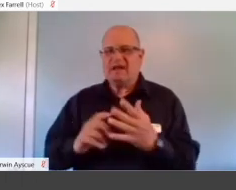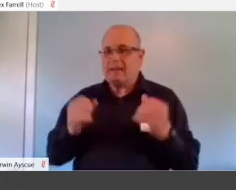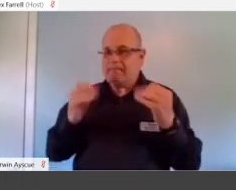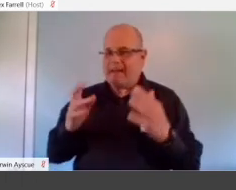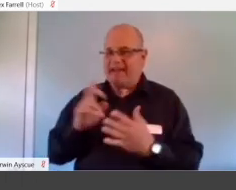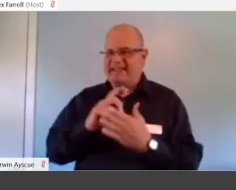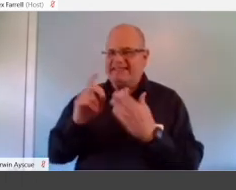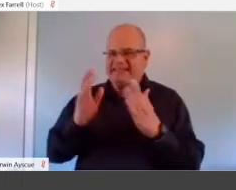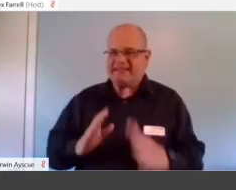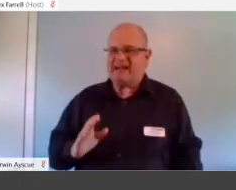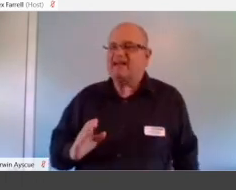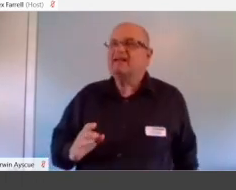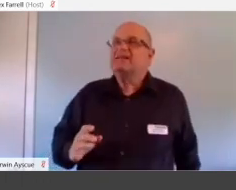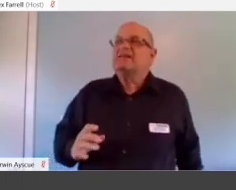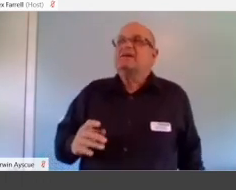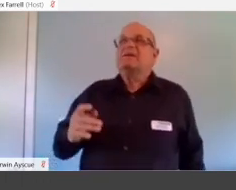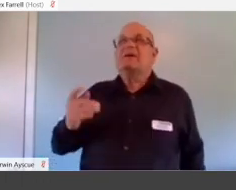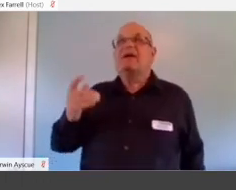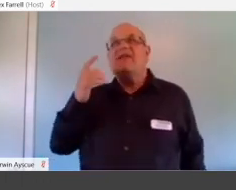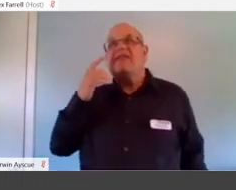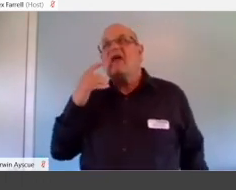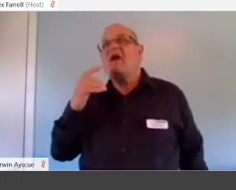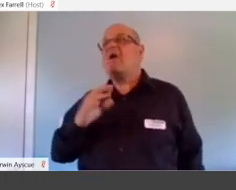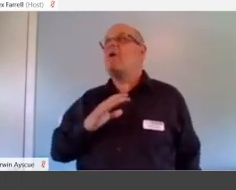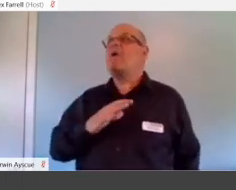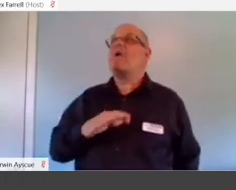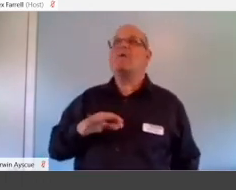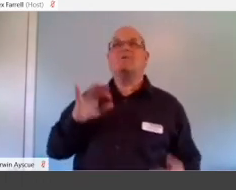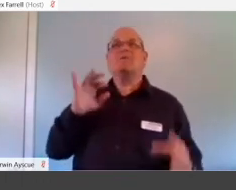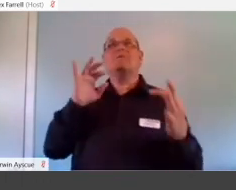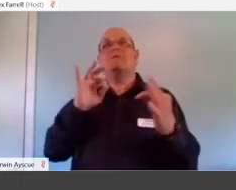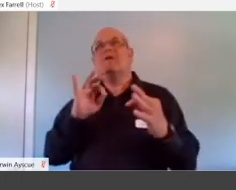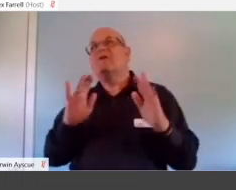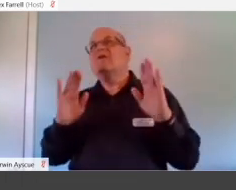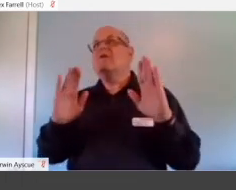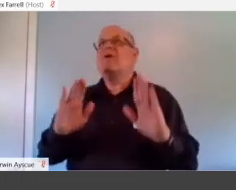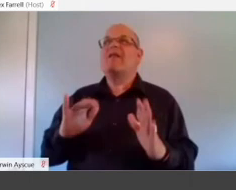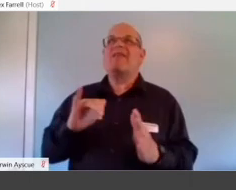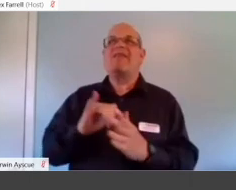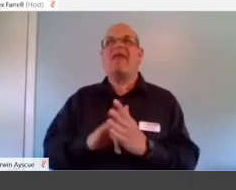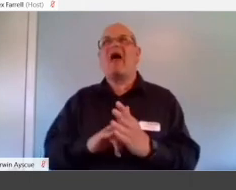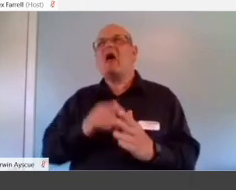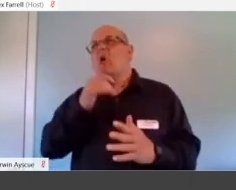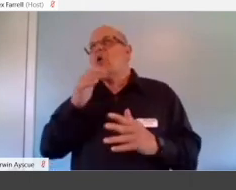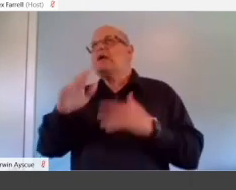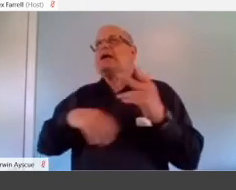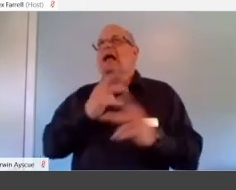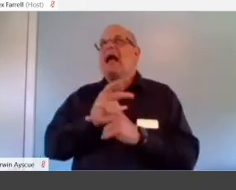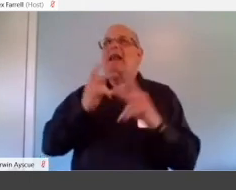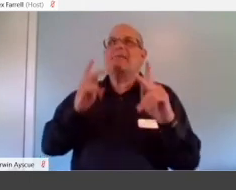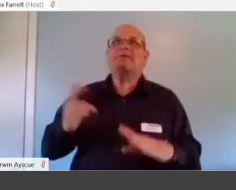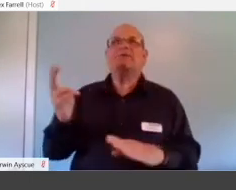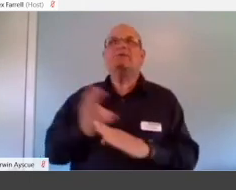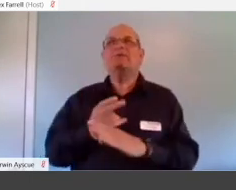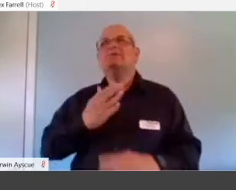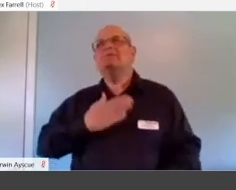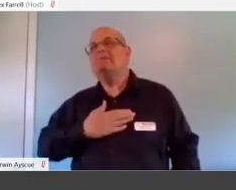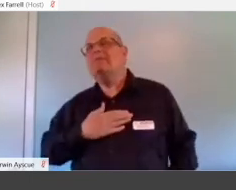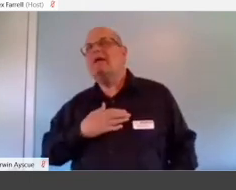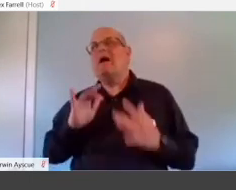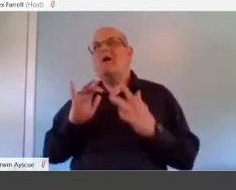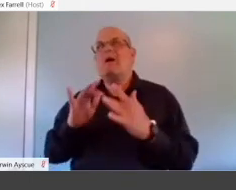will sometimes make these beautiful, we call personas of, this is the type of person who uses my site. And it'll go down to all of these